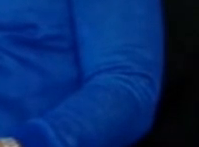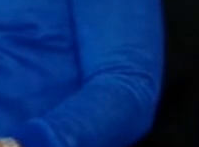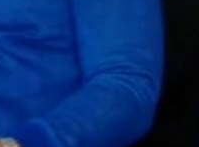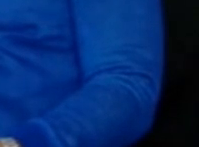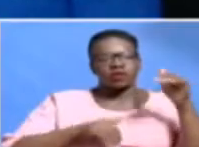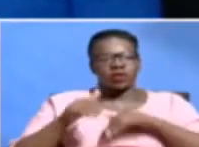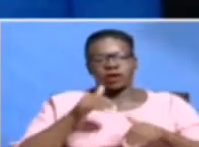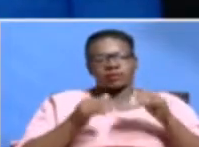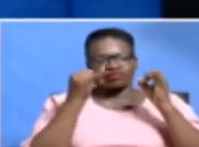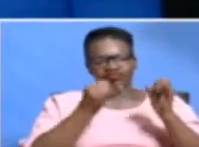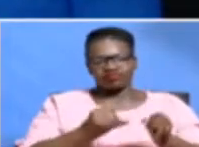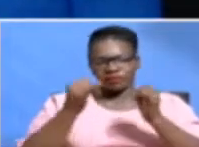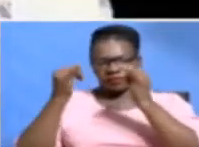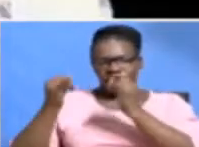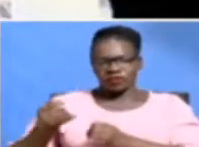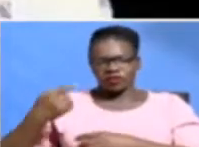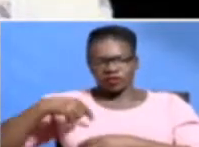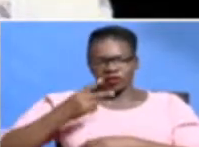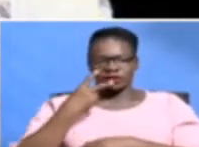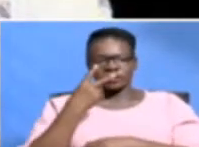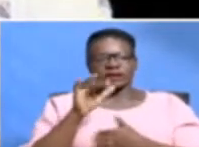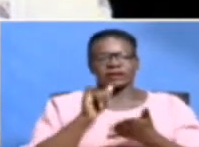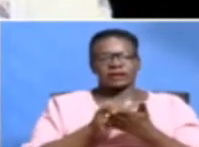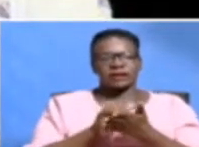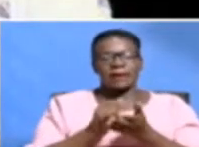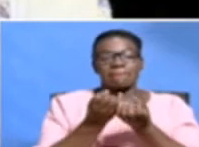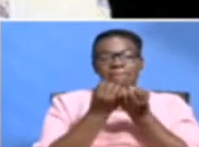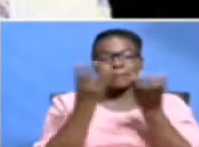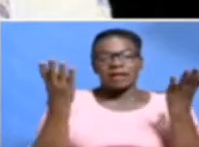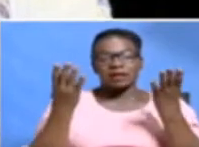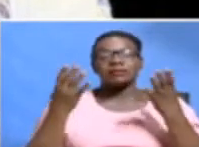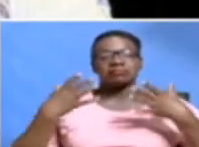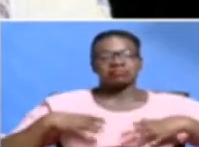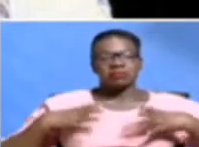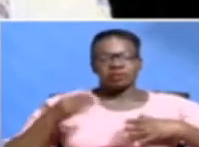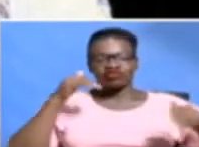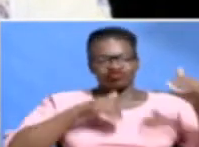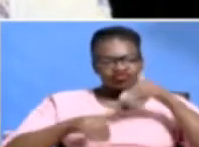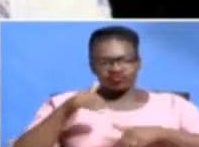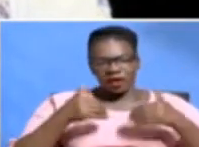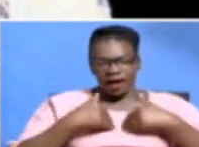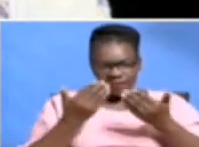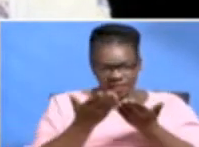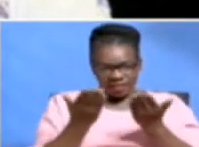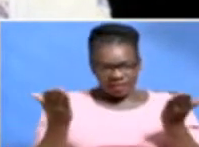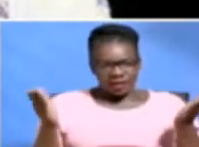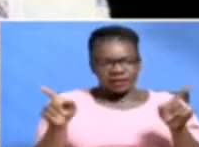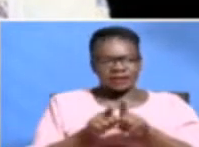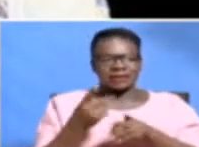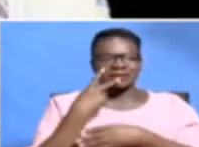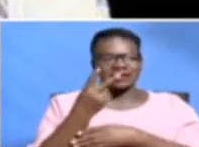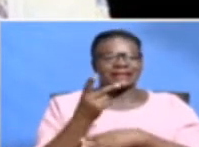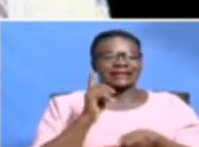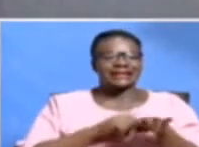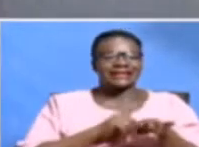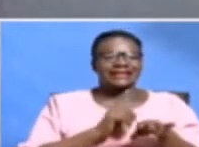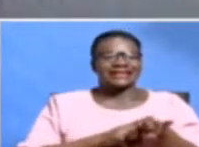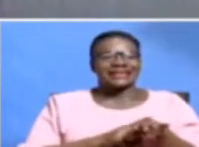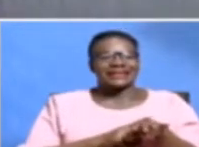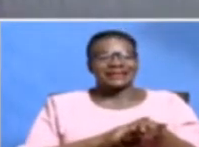corrupt individuals. We've seen that many corrupt individuals, and we've seen this when we talk to people in focus